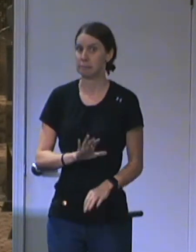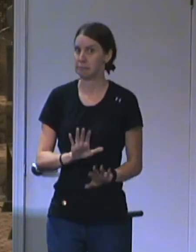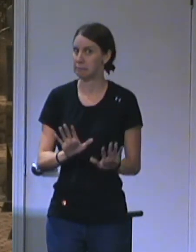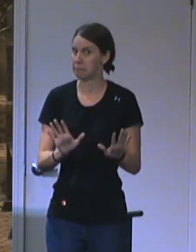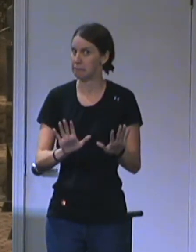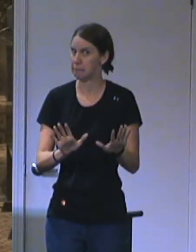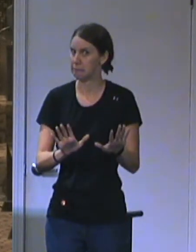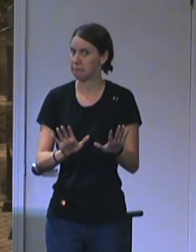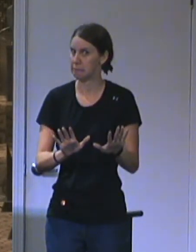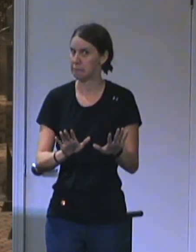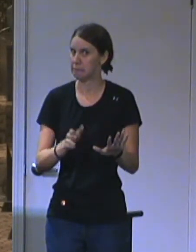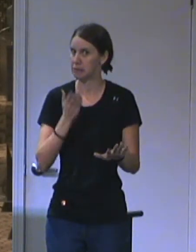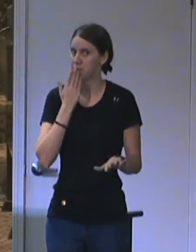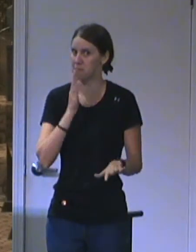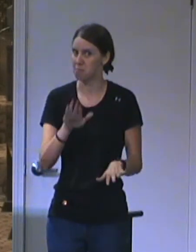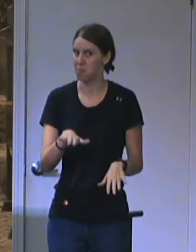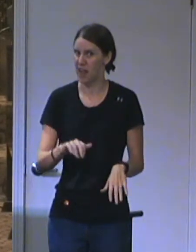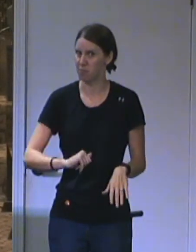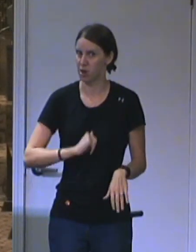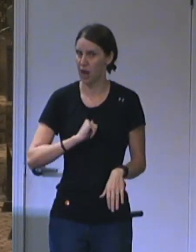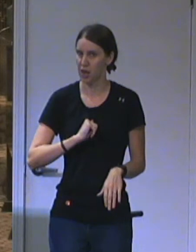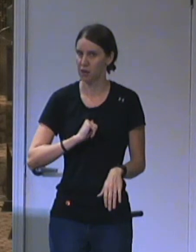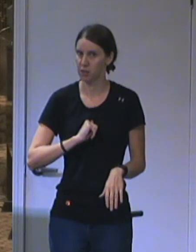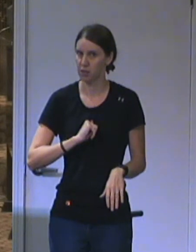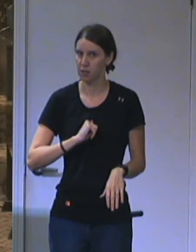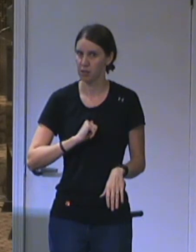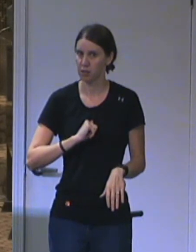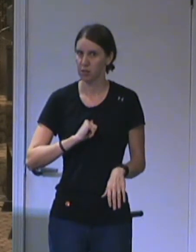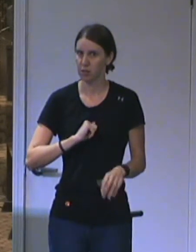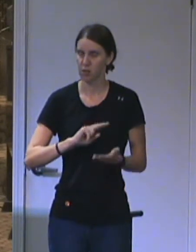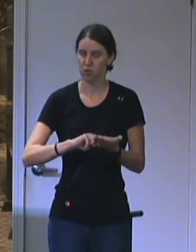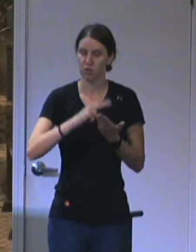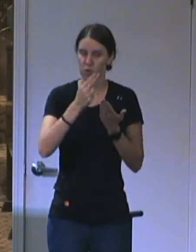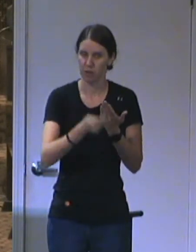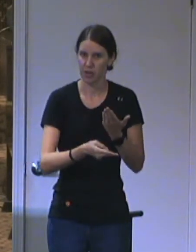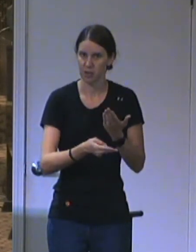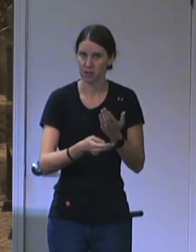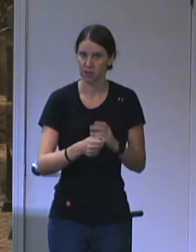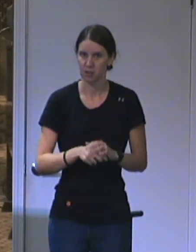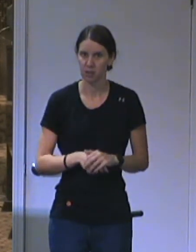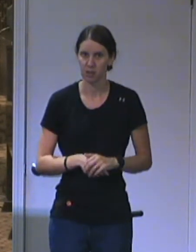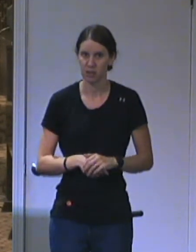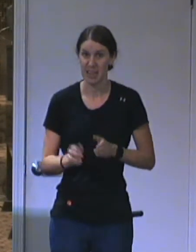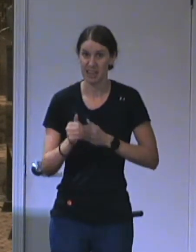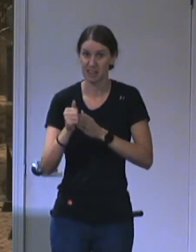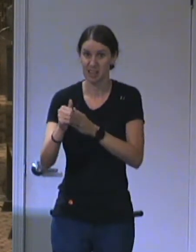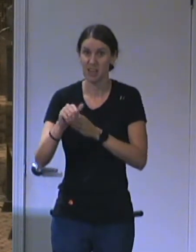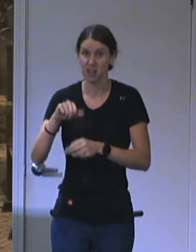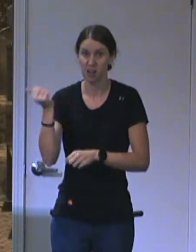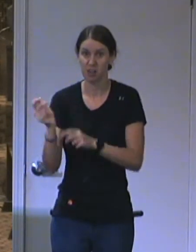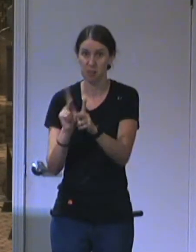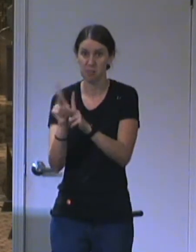Proud in a way, cause you to fall and lead others astray.